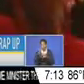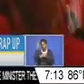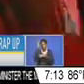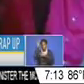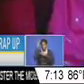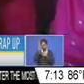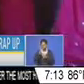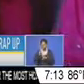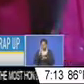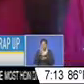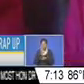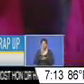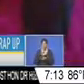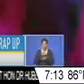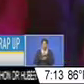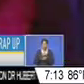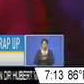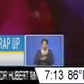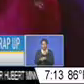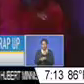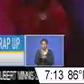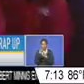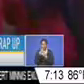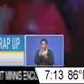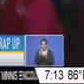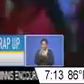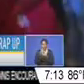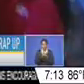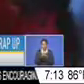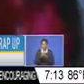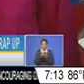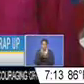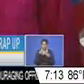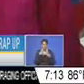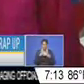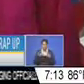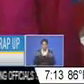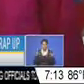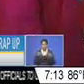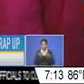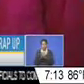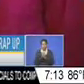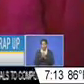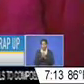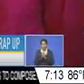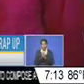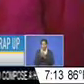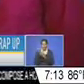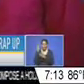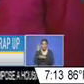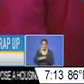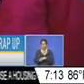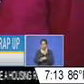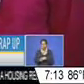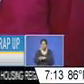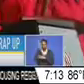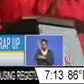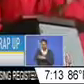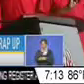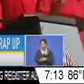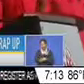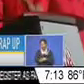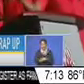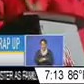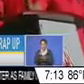Most Honorable Dr. Hubert Minnis, who came with several major announcements. Organizers Danielle Miller and Carlisle Bethel